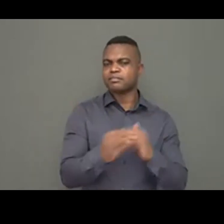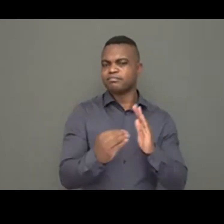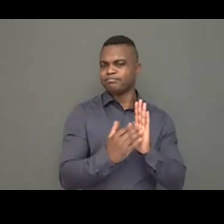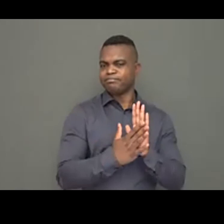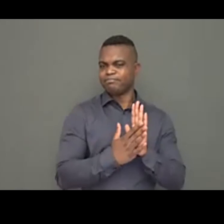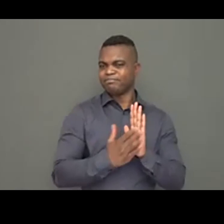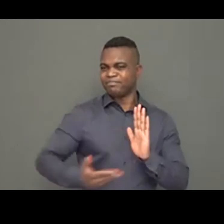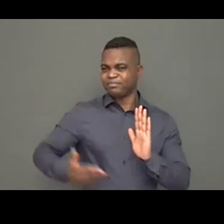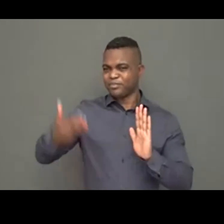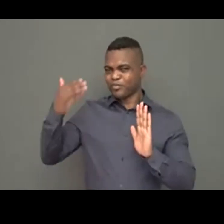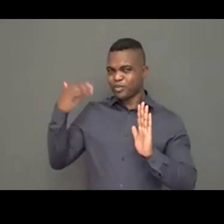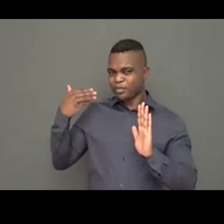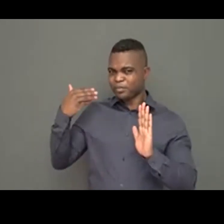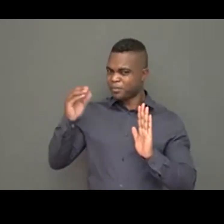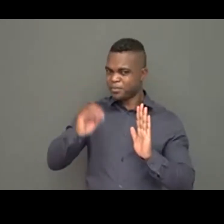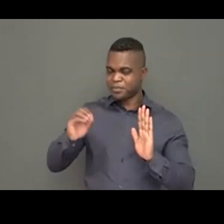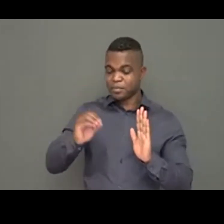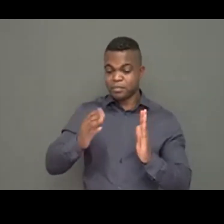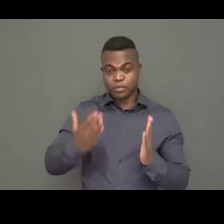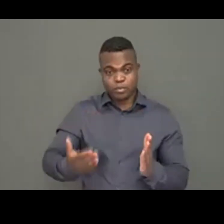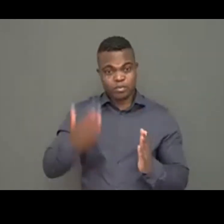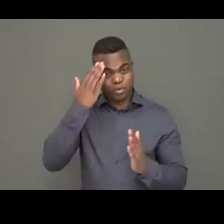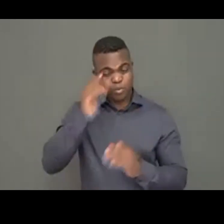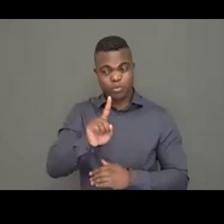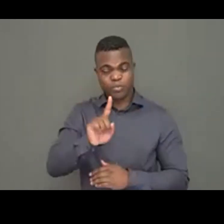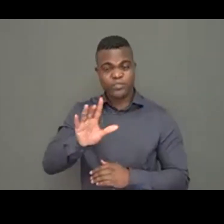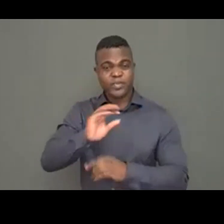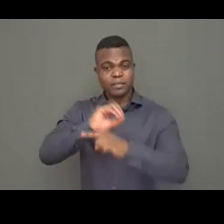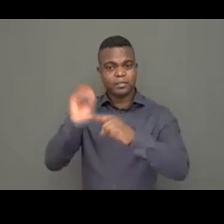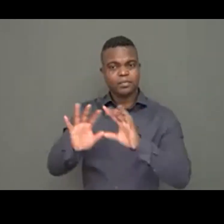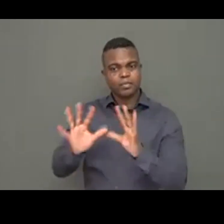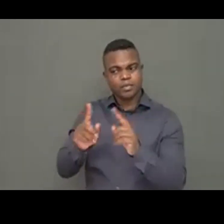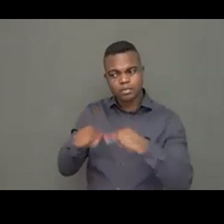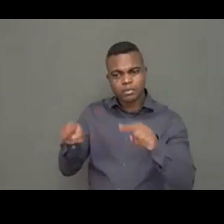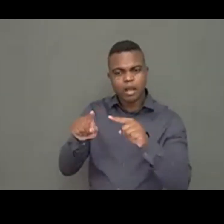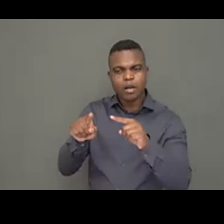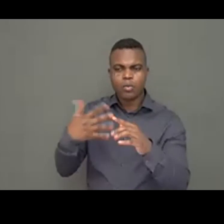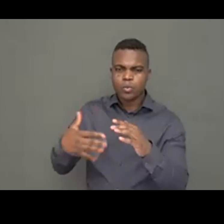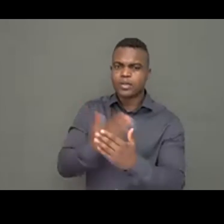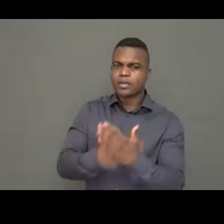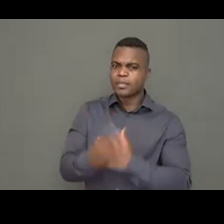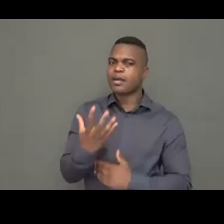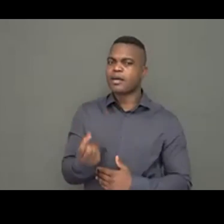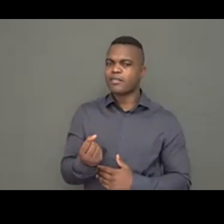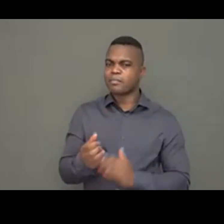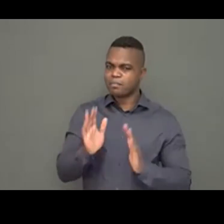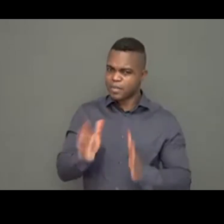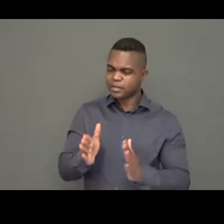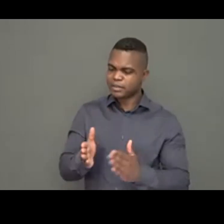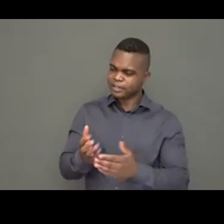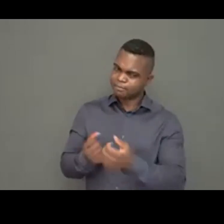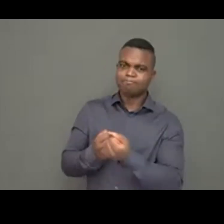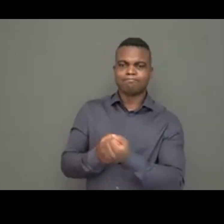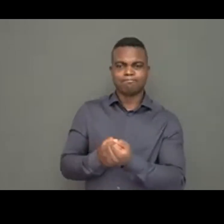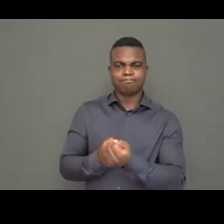from birth. That's a huge, huge number, and we cannot just you know,